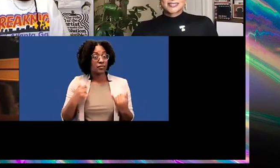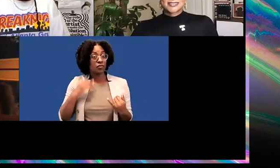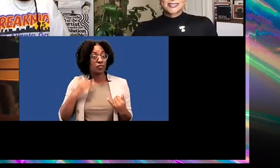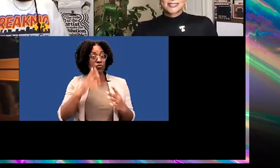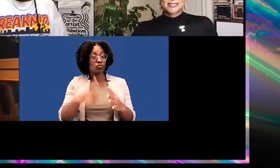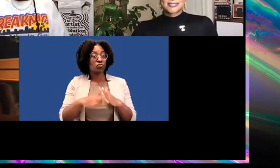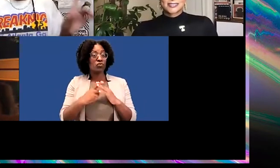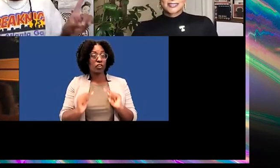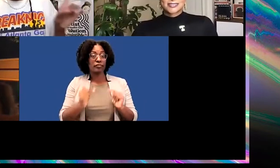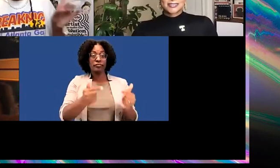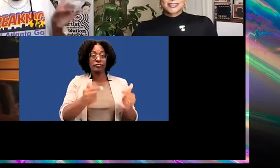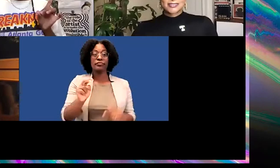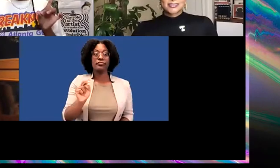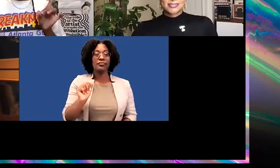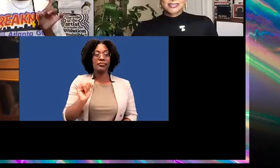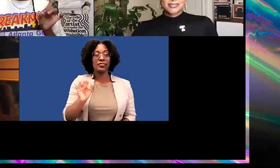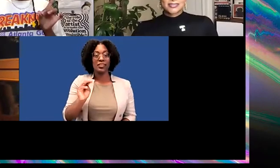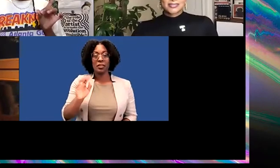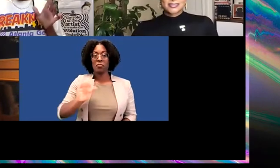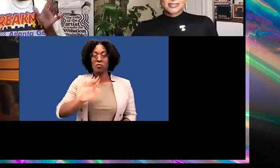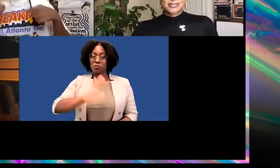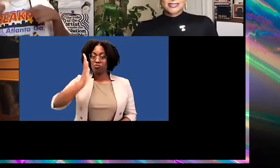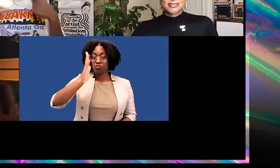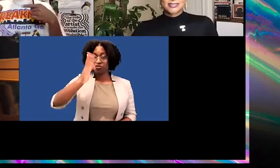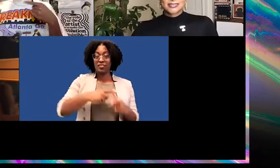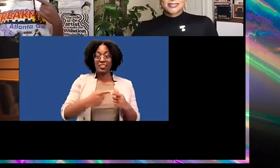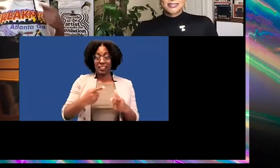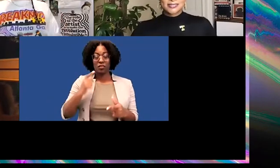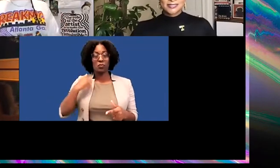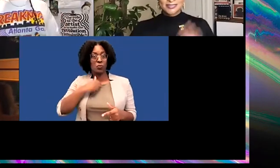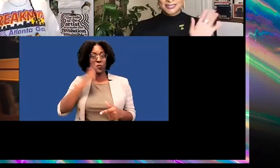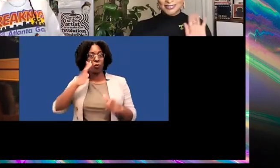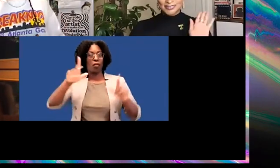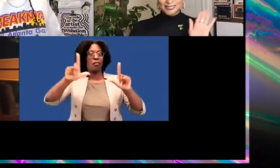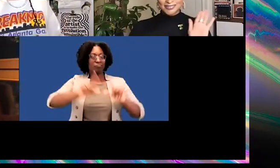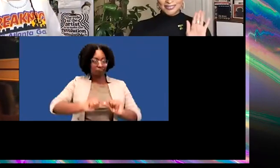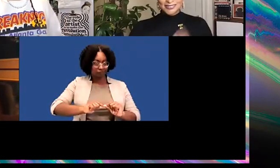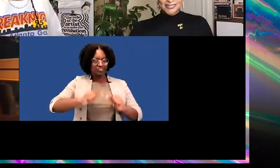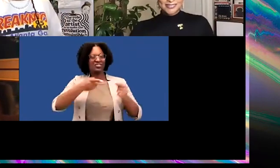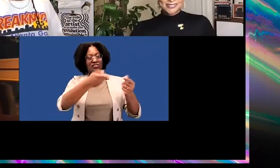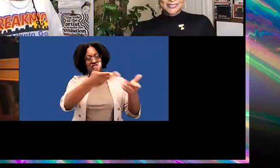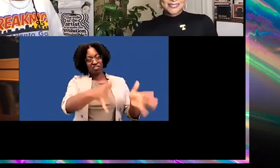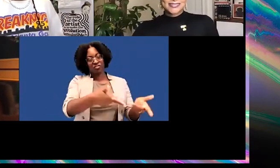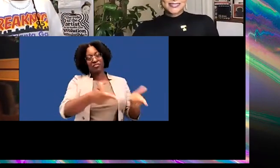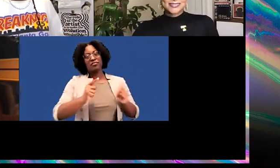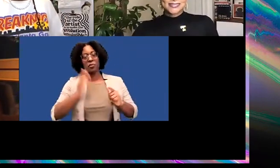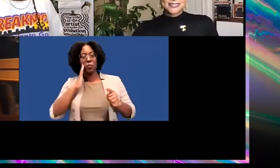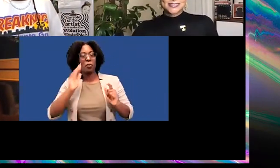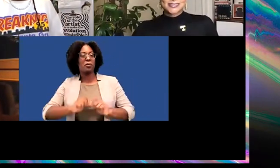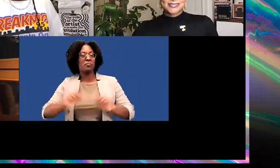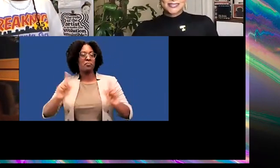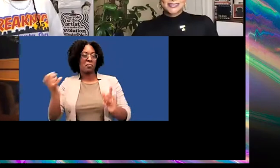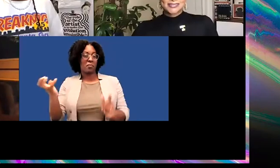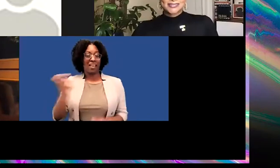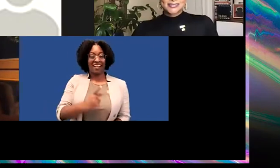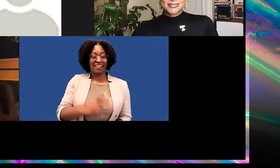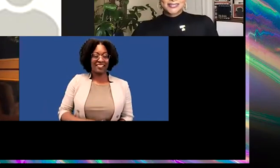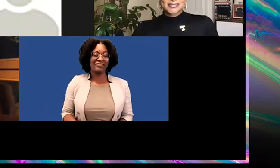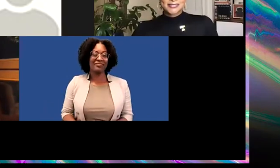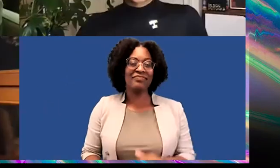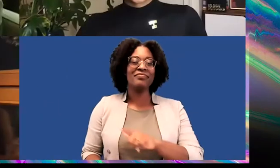hand it over to Naima and we'll see you guys in just a bit. All right. Hi, everyone. Bear with me for a